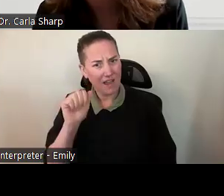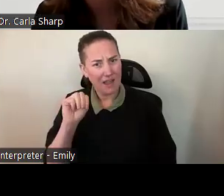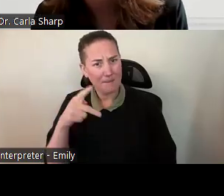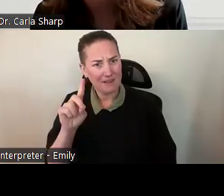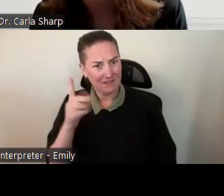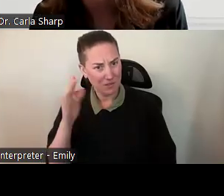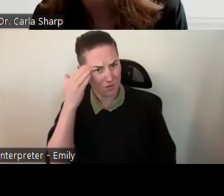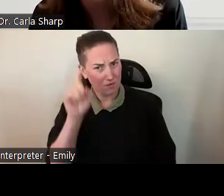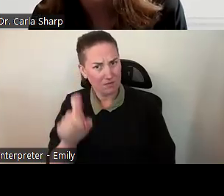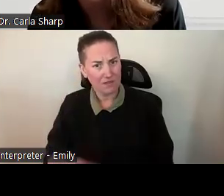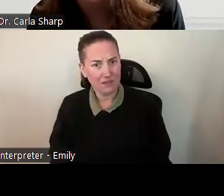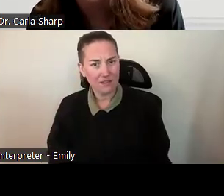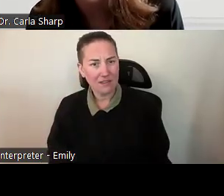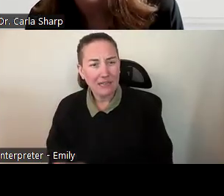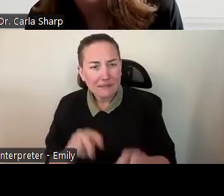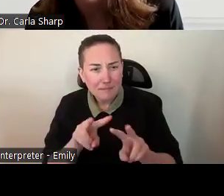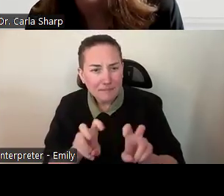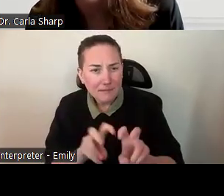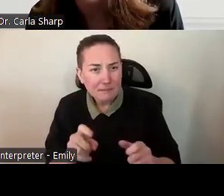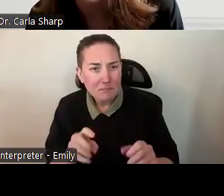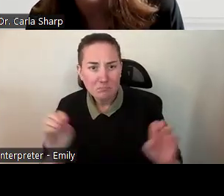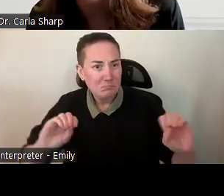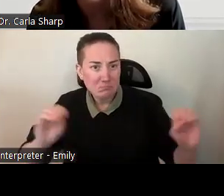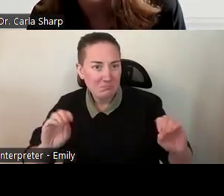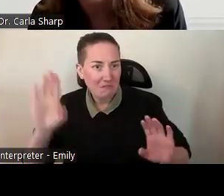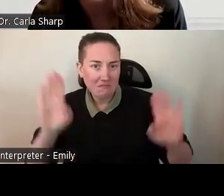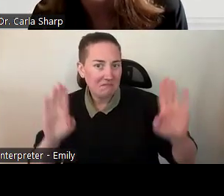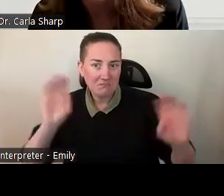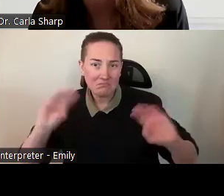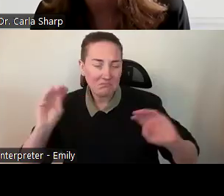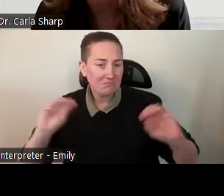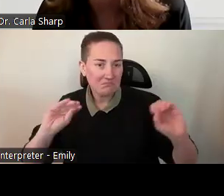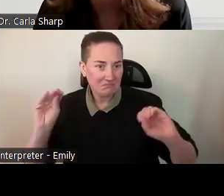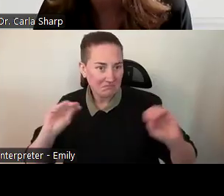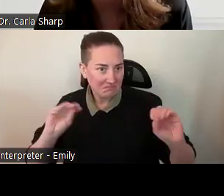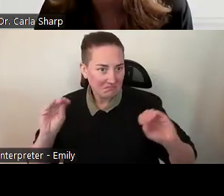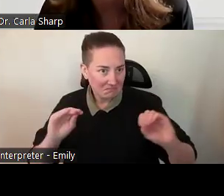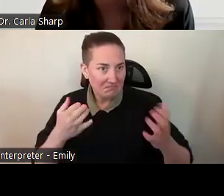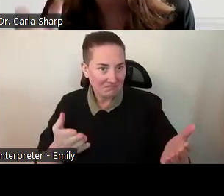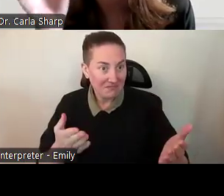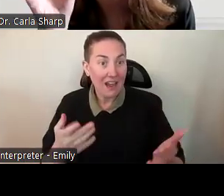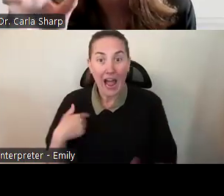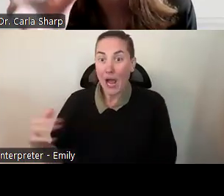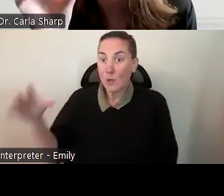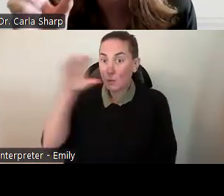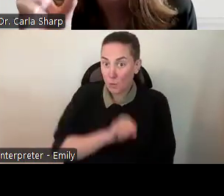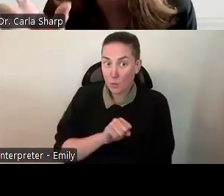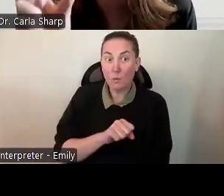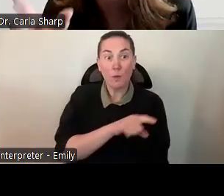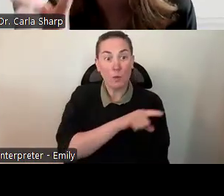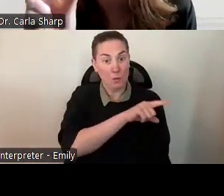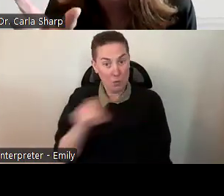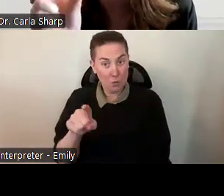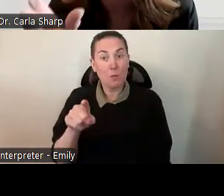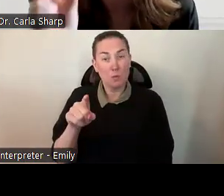AMPD. I'm going to try and see. I don't see a lot of hands going up. So I am assuming that you are